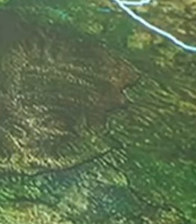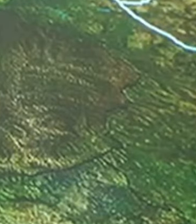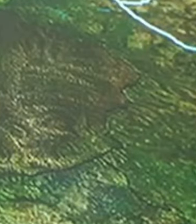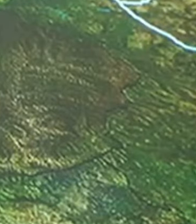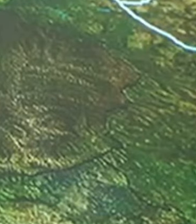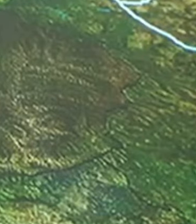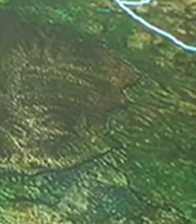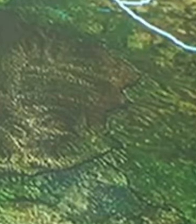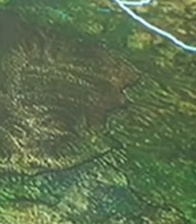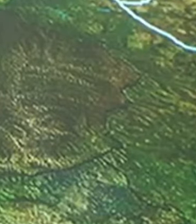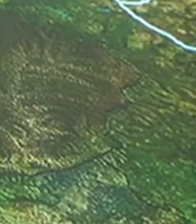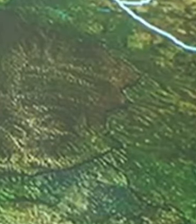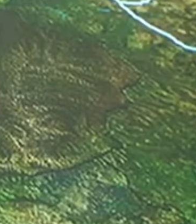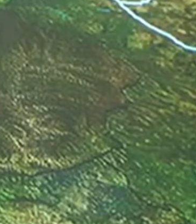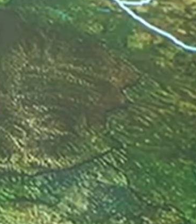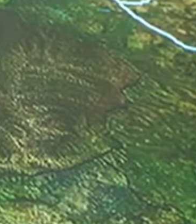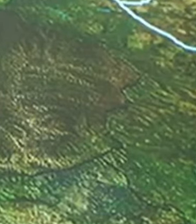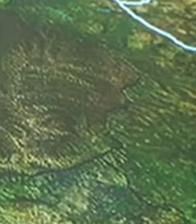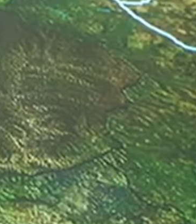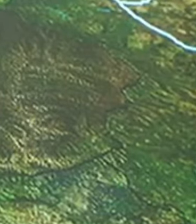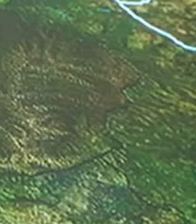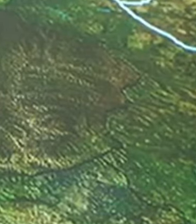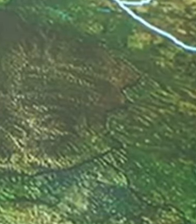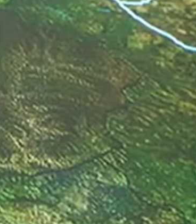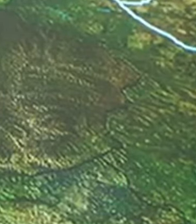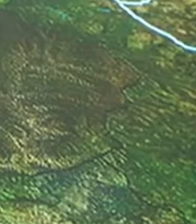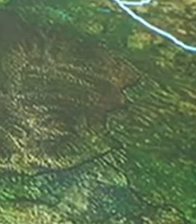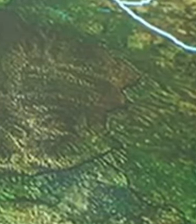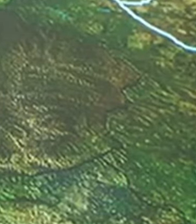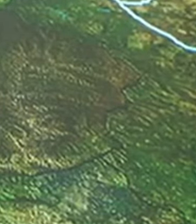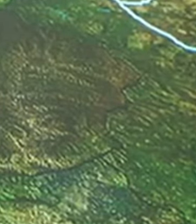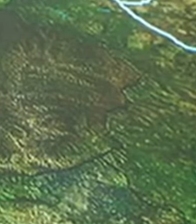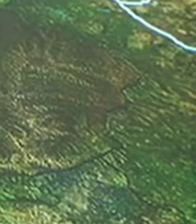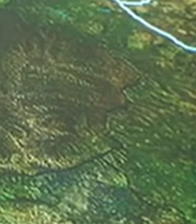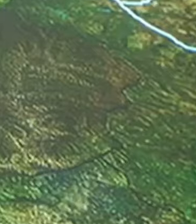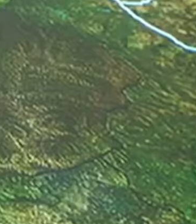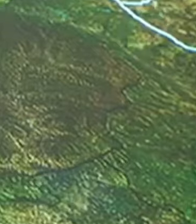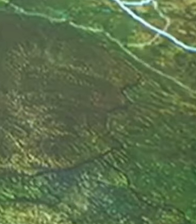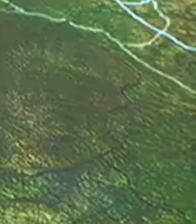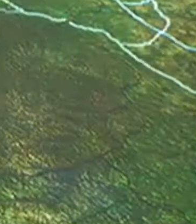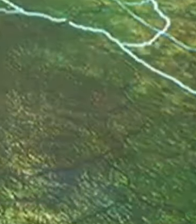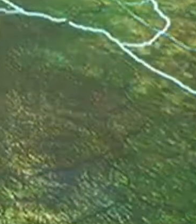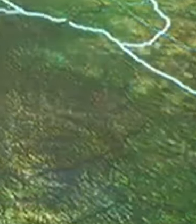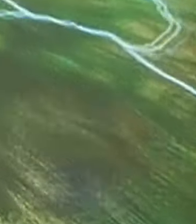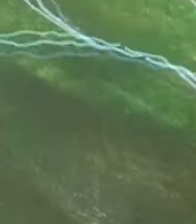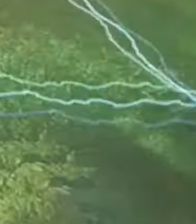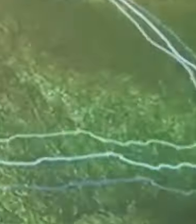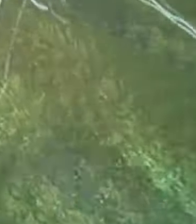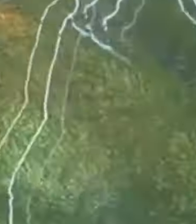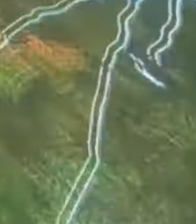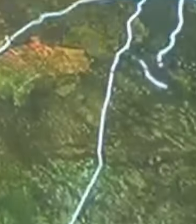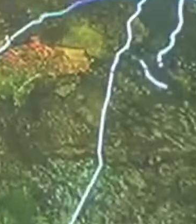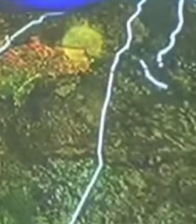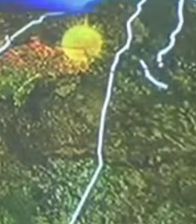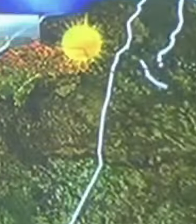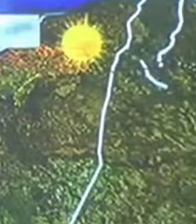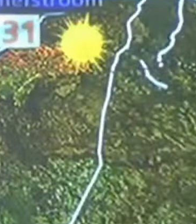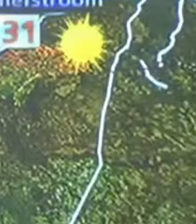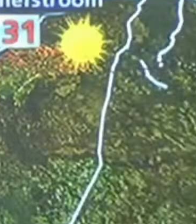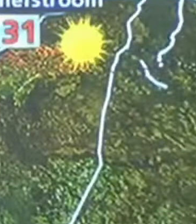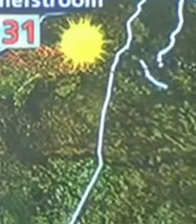go mo-Afrika Borwa le tlasa gabotse ka dikarolong tše le fodile gabotsenyana fela go ruthetše ka bo Kroonstad ka bo Welkom go fitlha bjale ka bo Bloemfontein masompedi seswai ge re